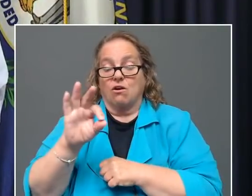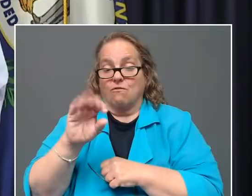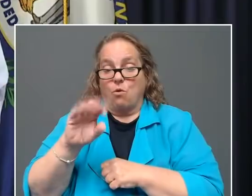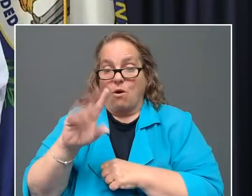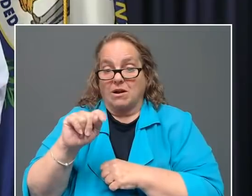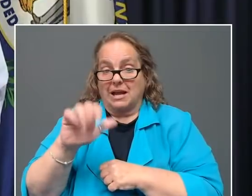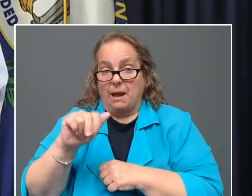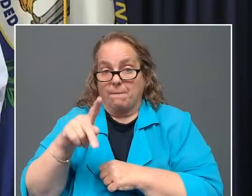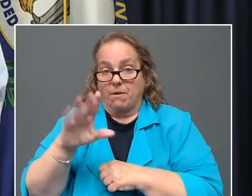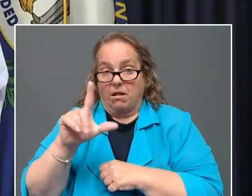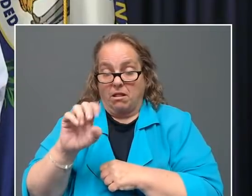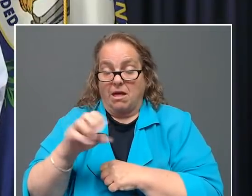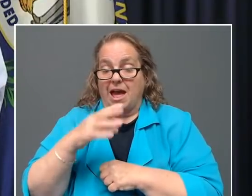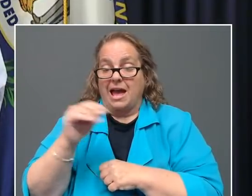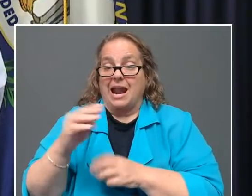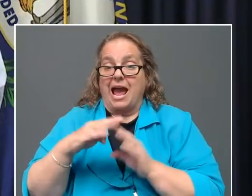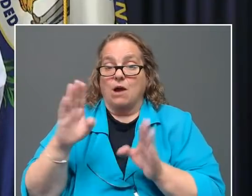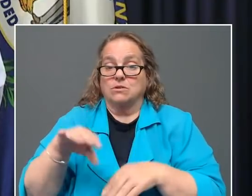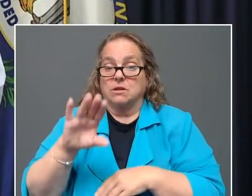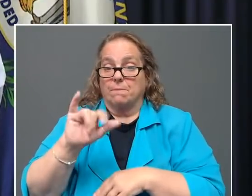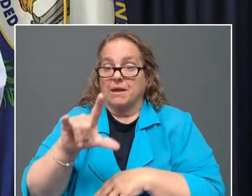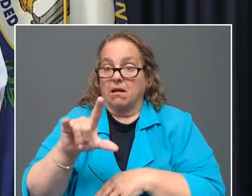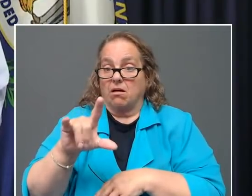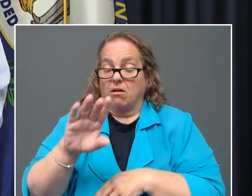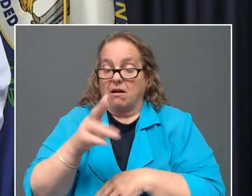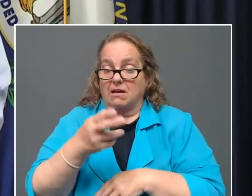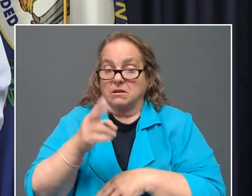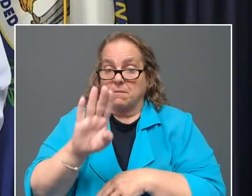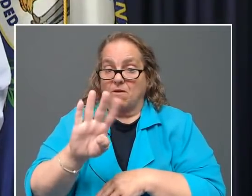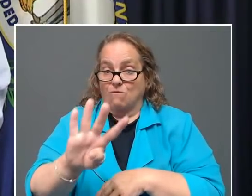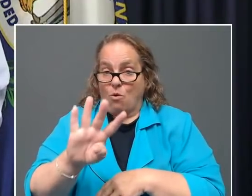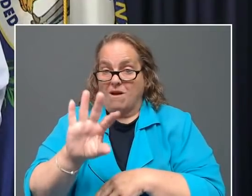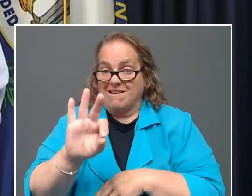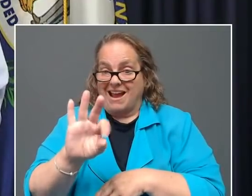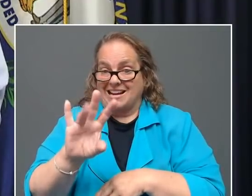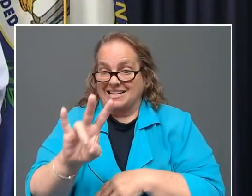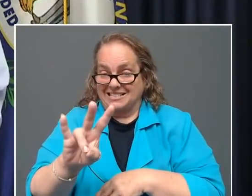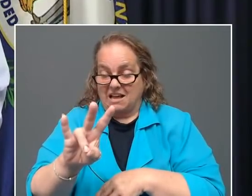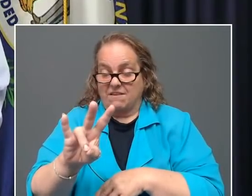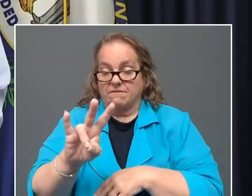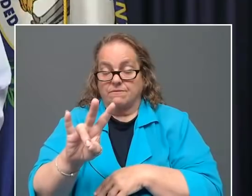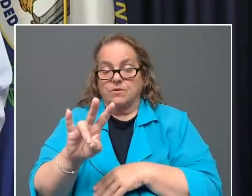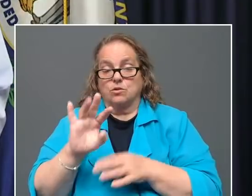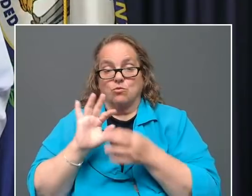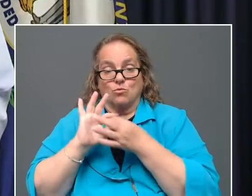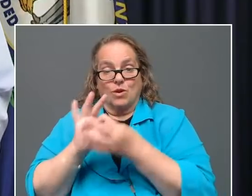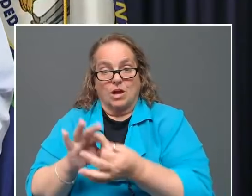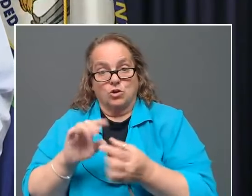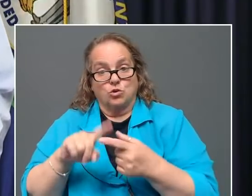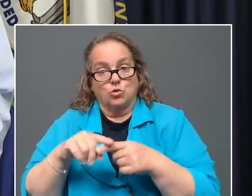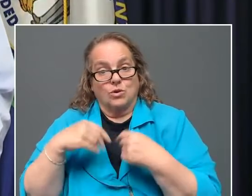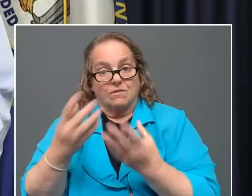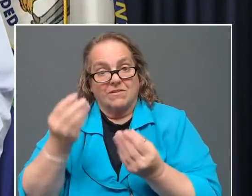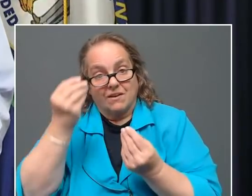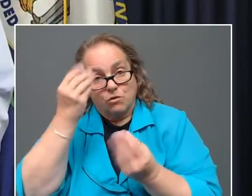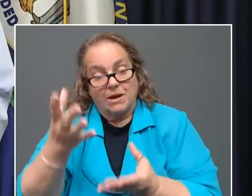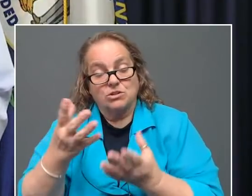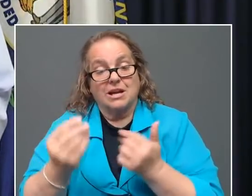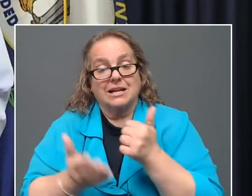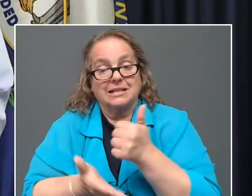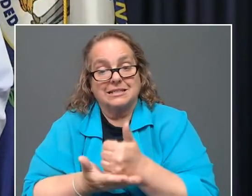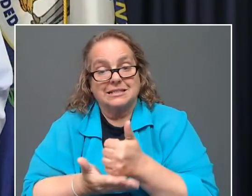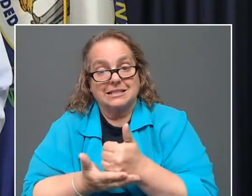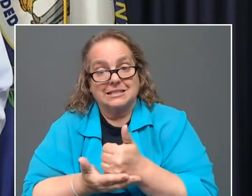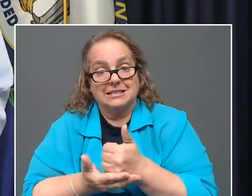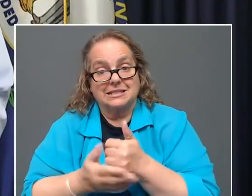Bill 497, this is about providing information and assistance as